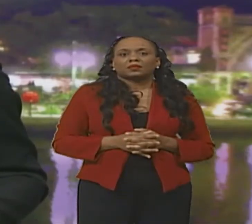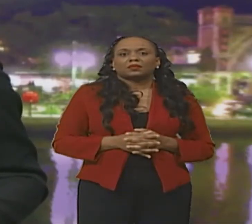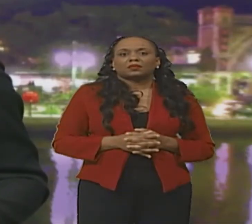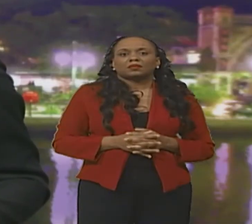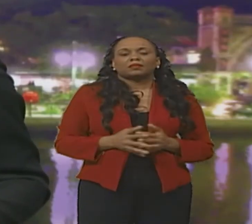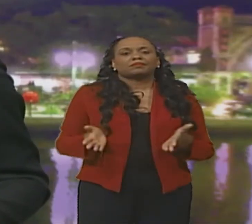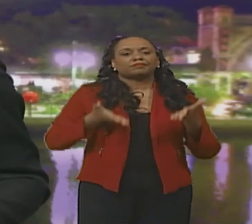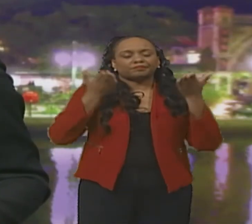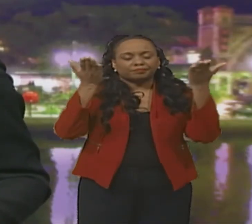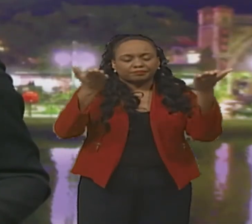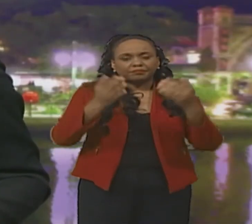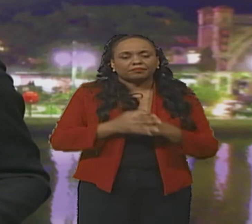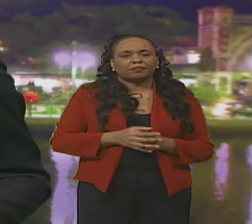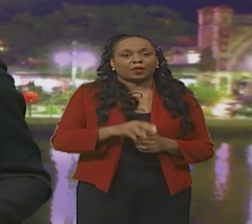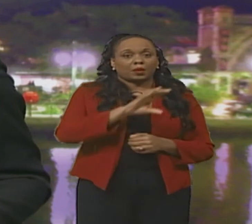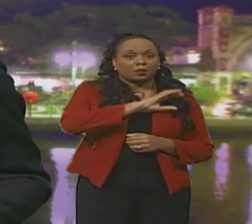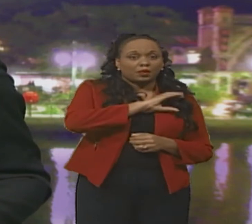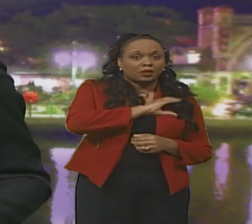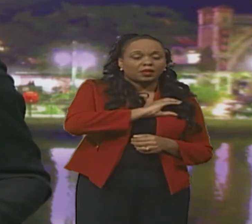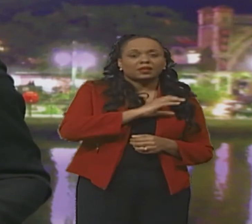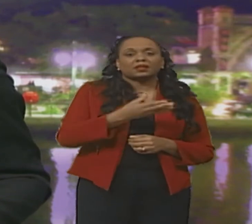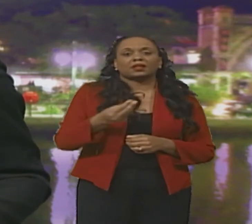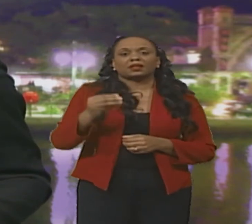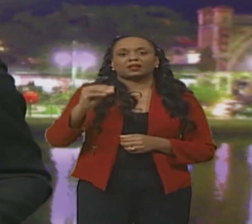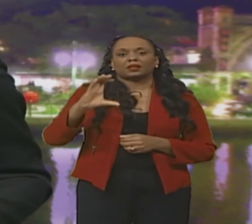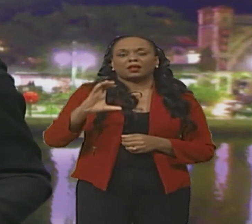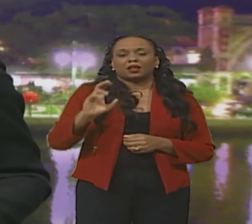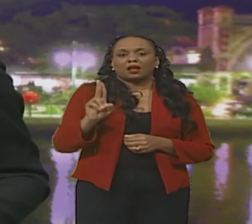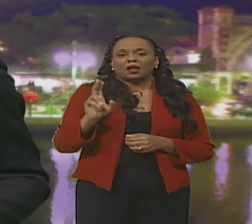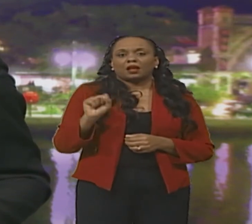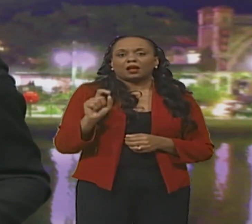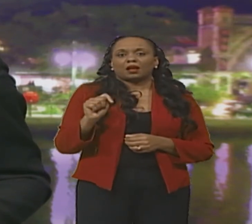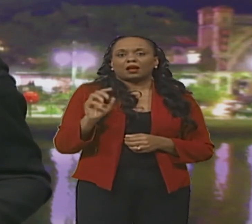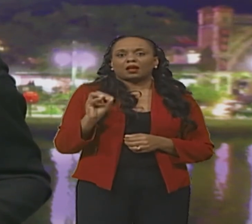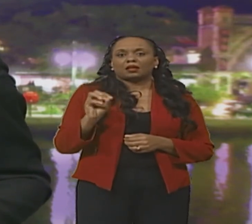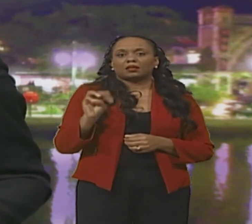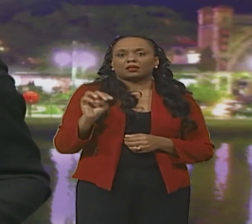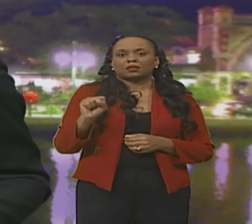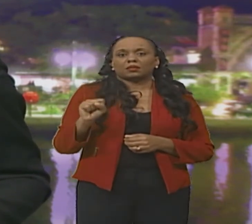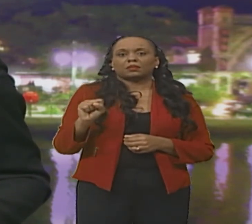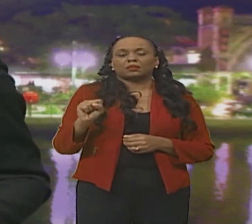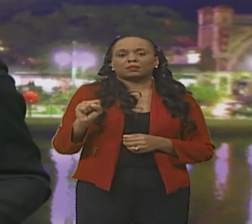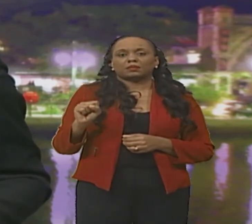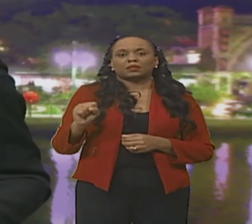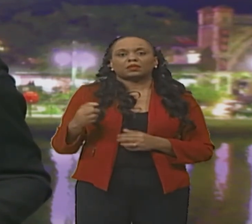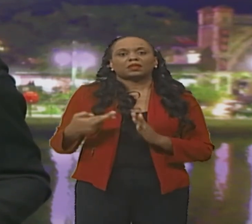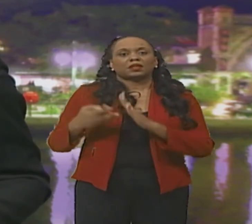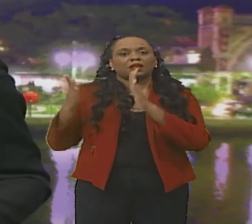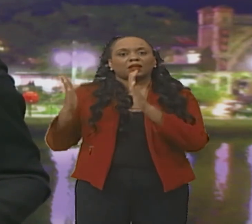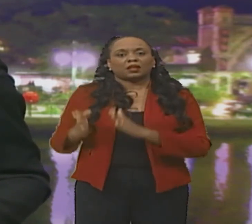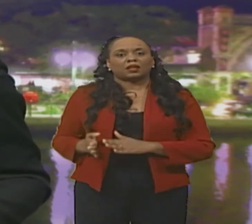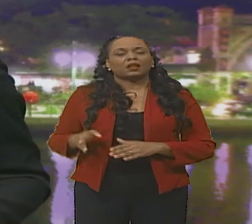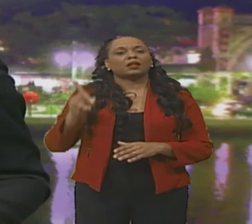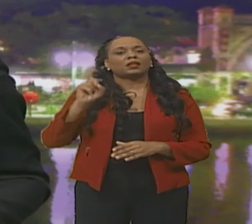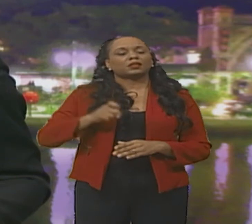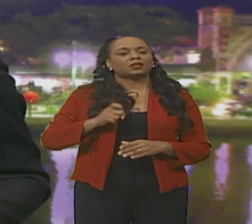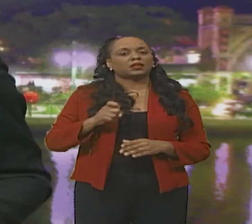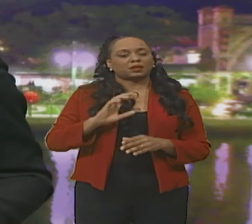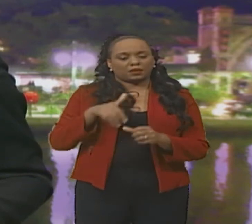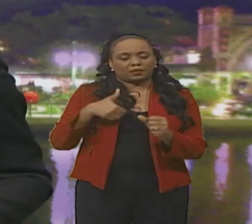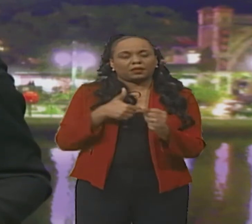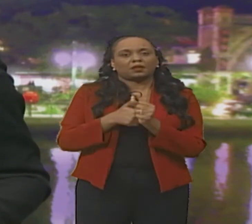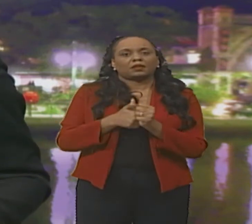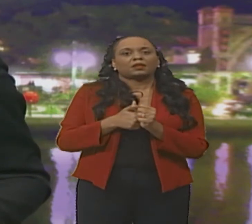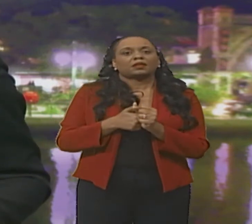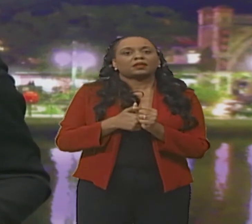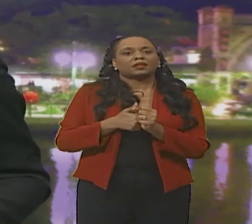A suggestion tonight that police and customs officers should be among the list of public officials governed by integrity legislation.